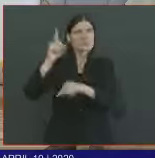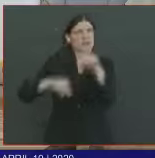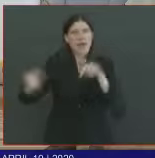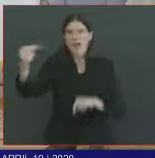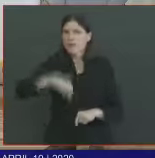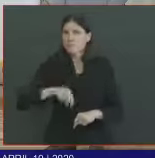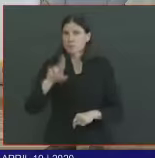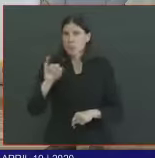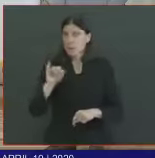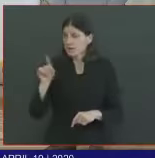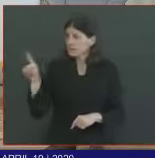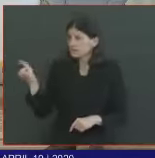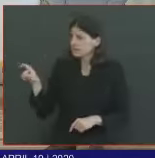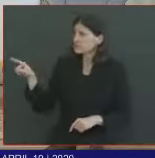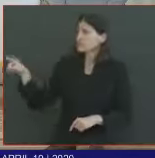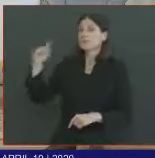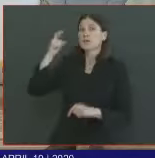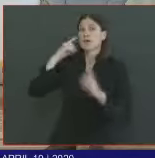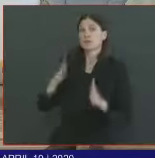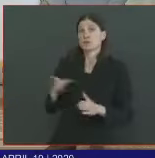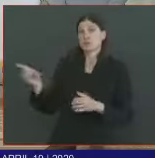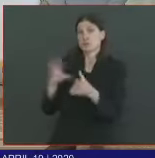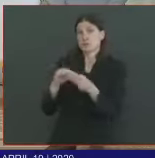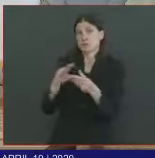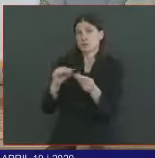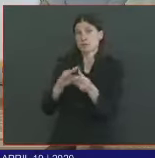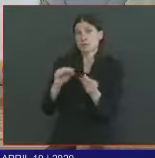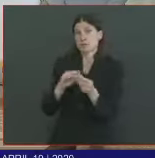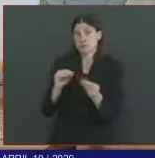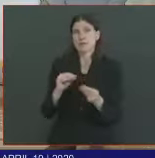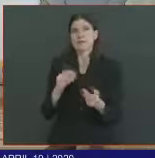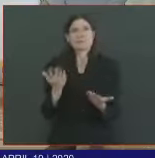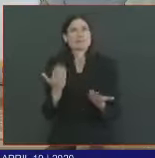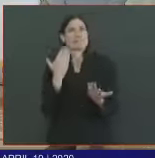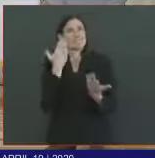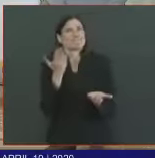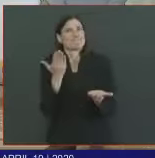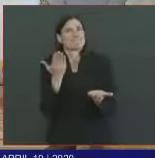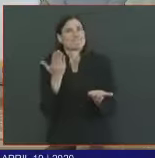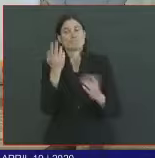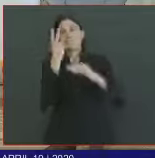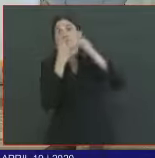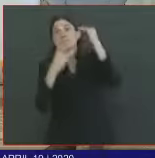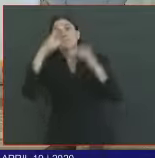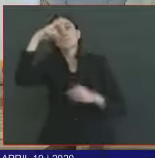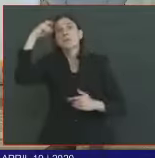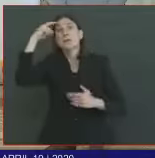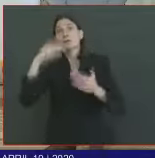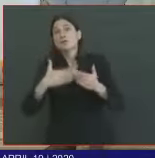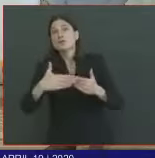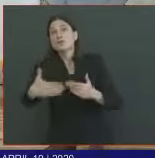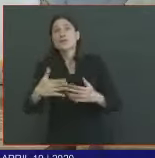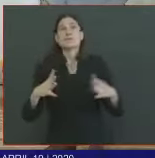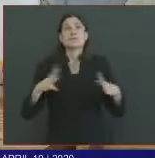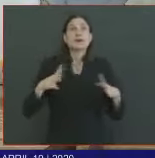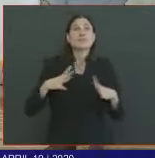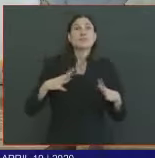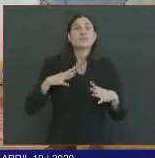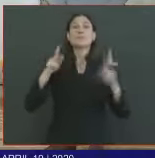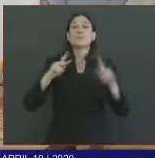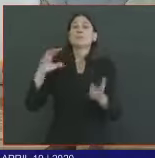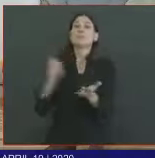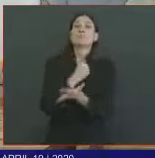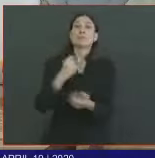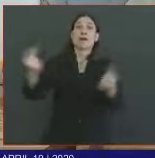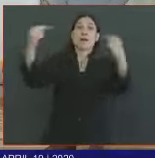other question, I don't yet know. To be clear with everyone, it's going to take at least another week to 2 weeks before I